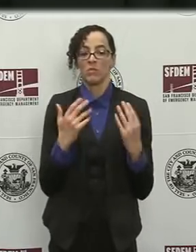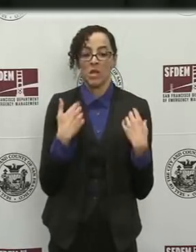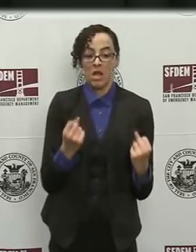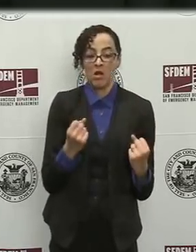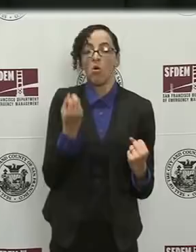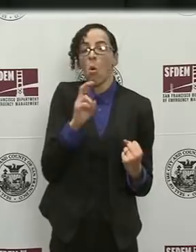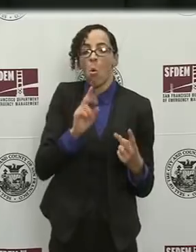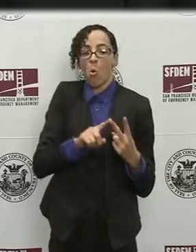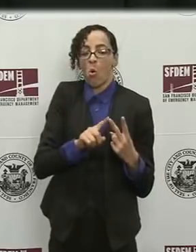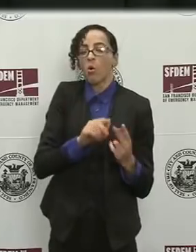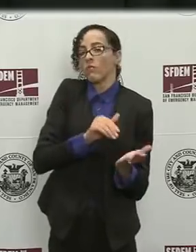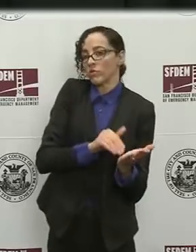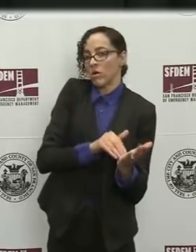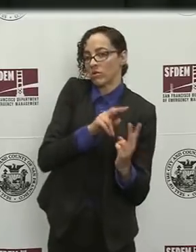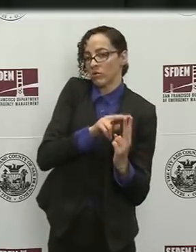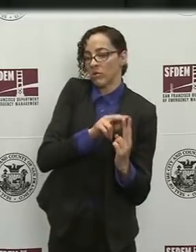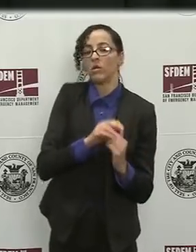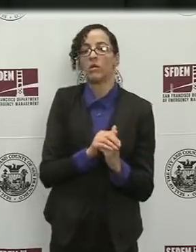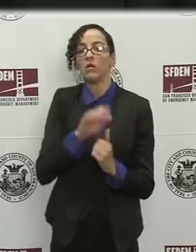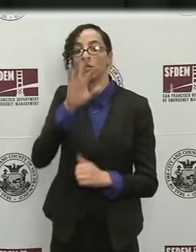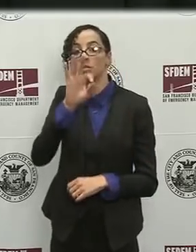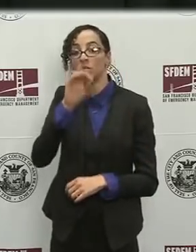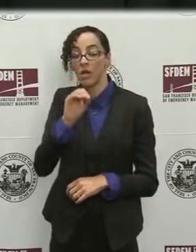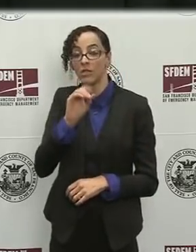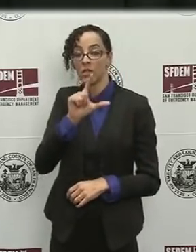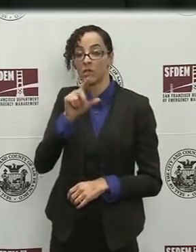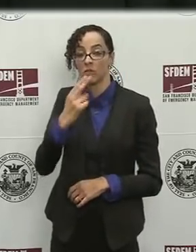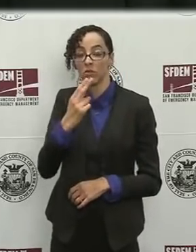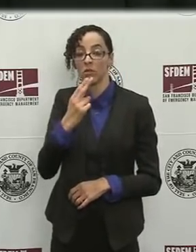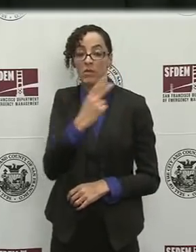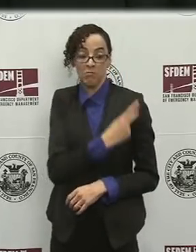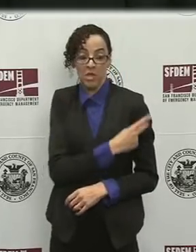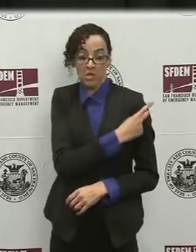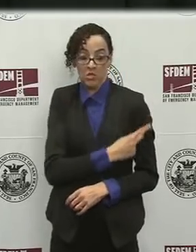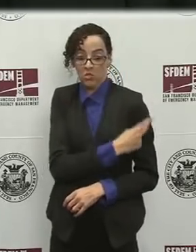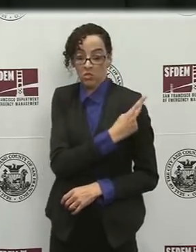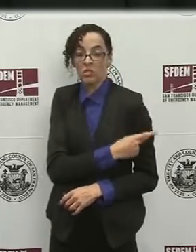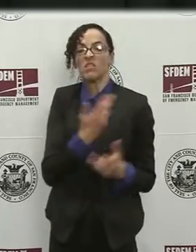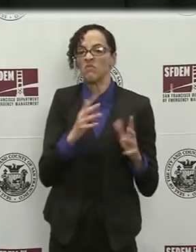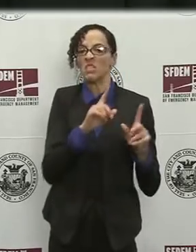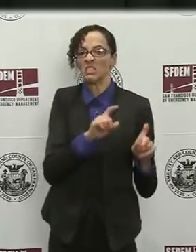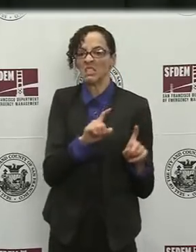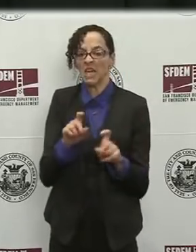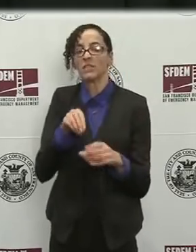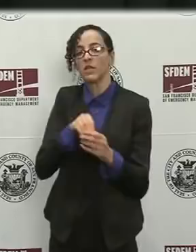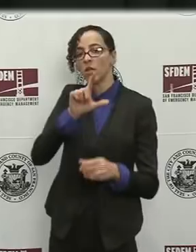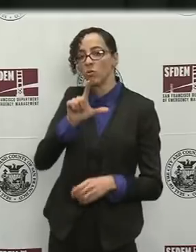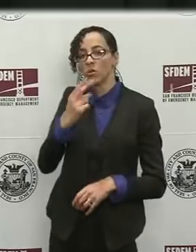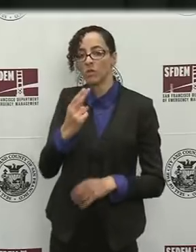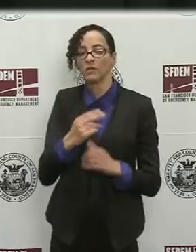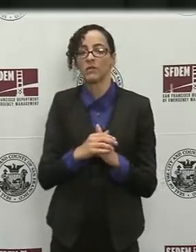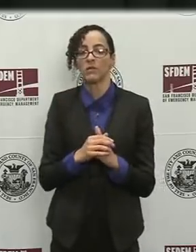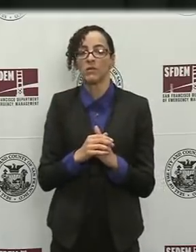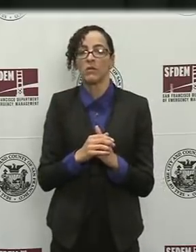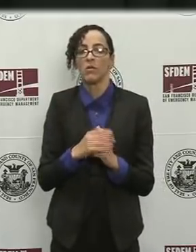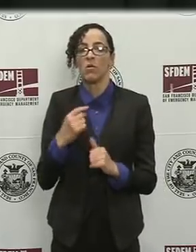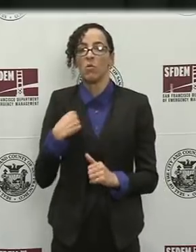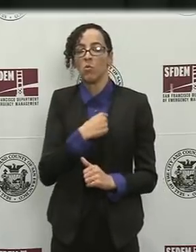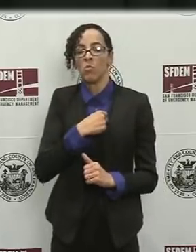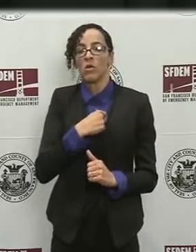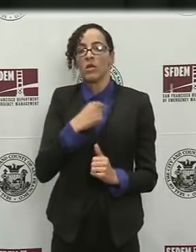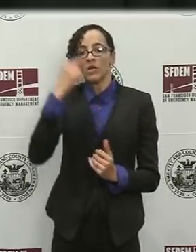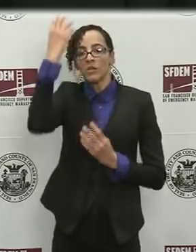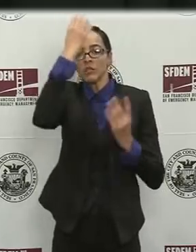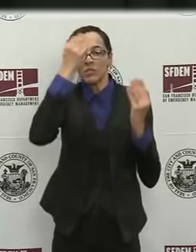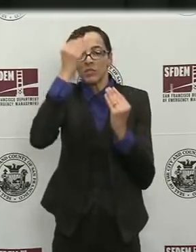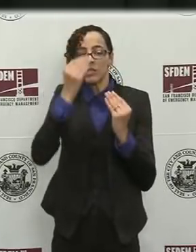98 patients at Laguna Honda Hospital have been tested. This weekend, we completed retesting of all patients